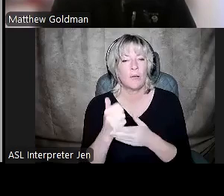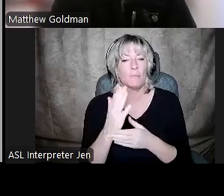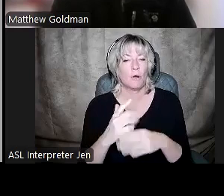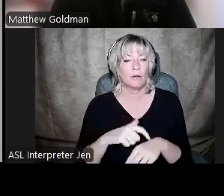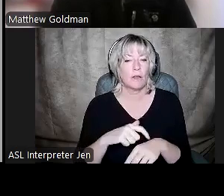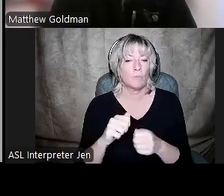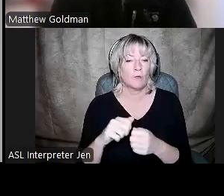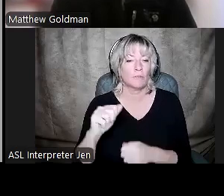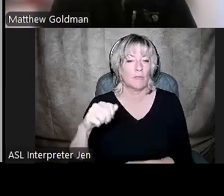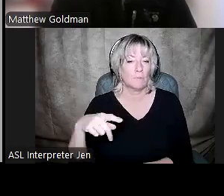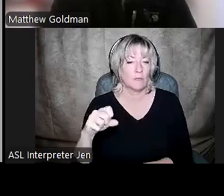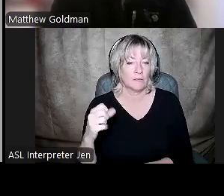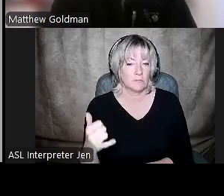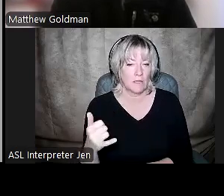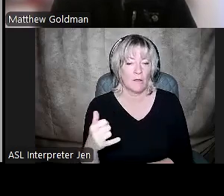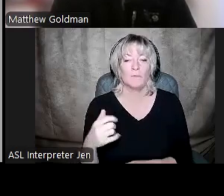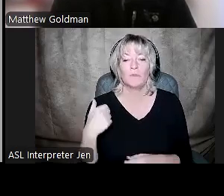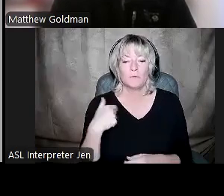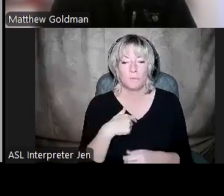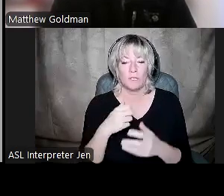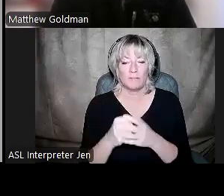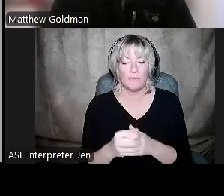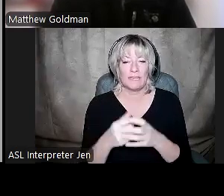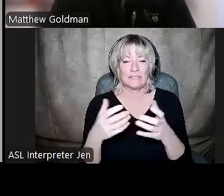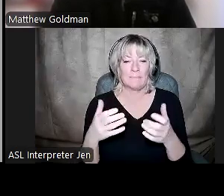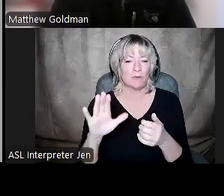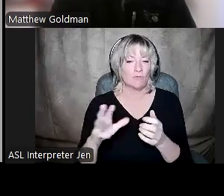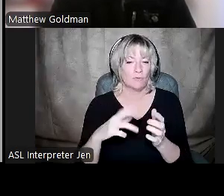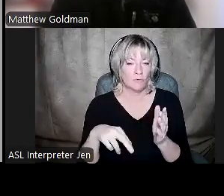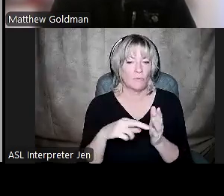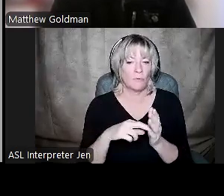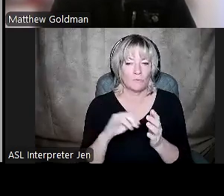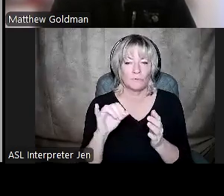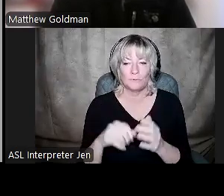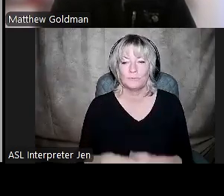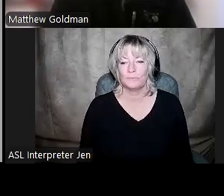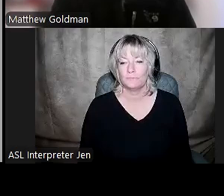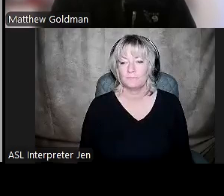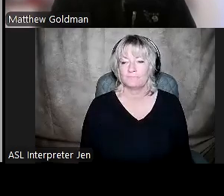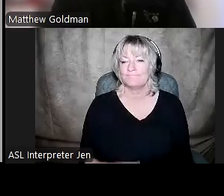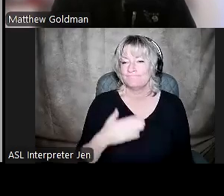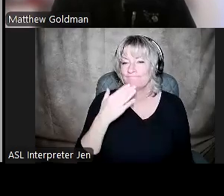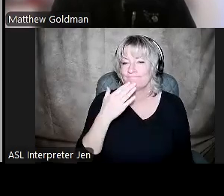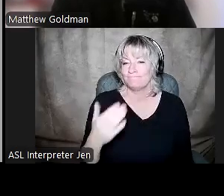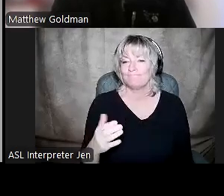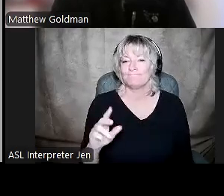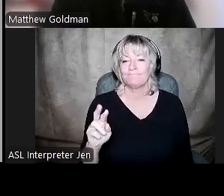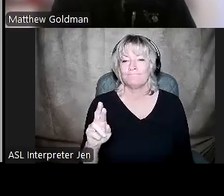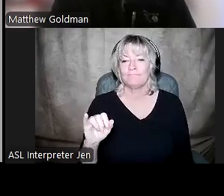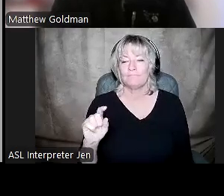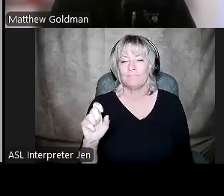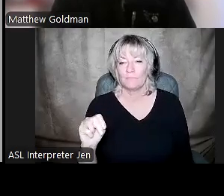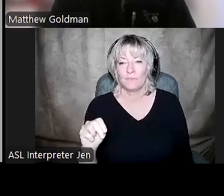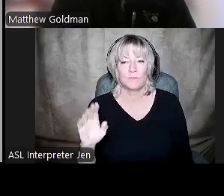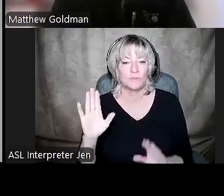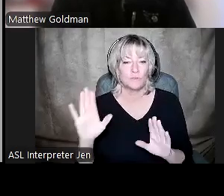now. And so we've kind of expanded her role as well. Thank you so much, Kristen. It's amazing to hear some of the